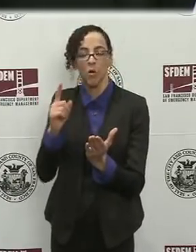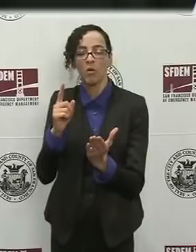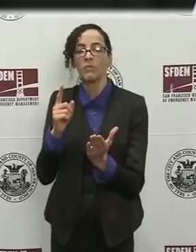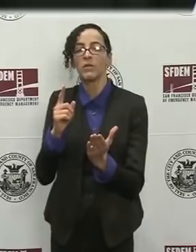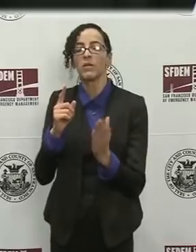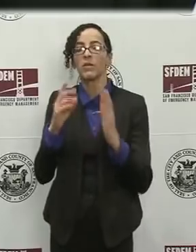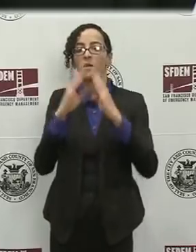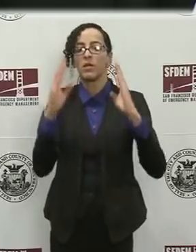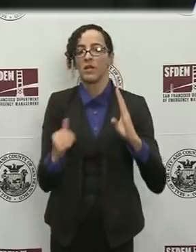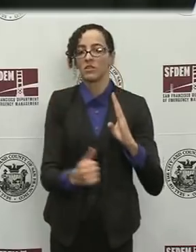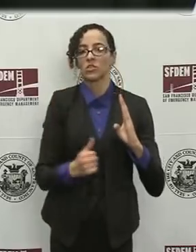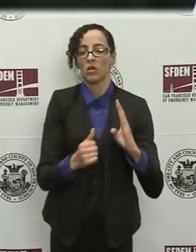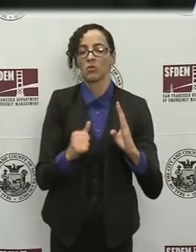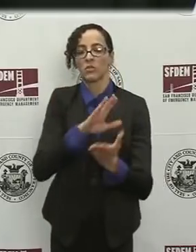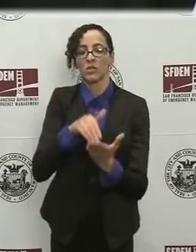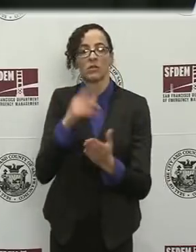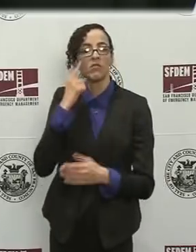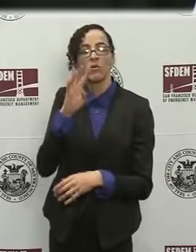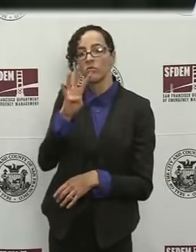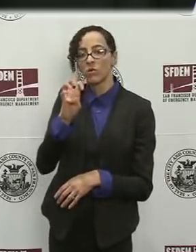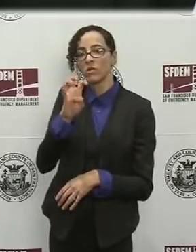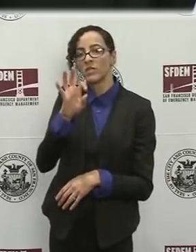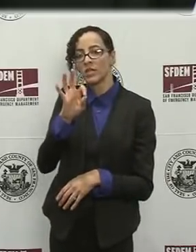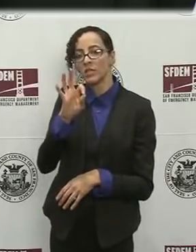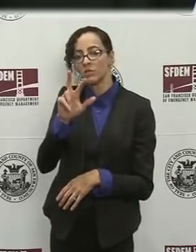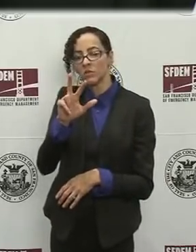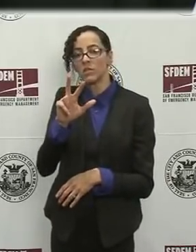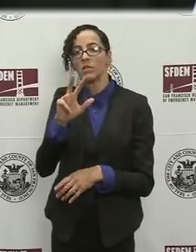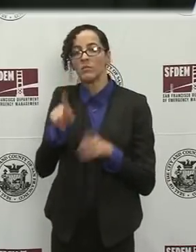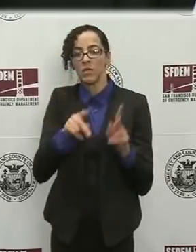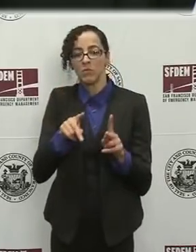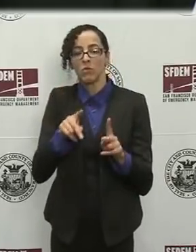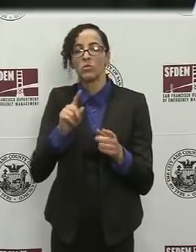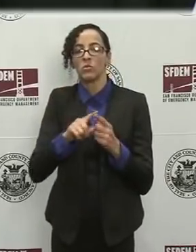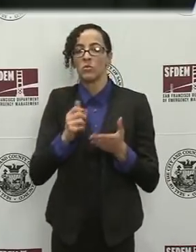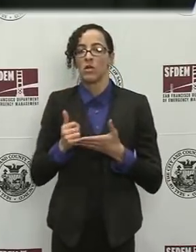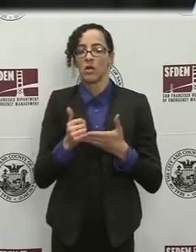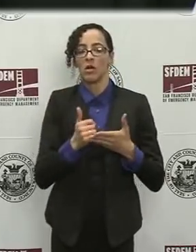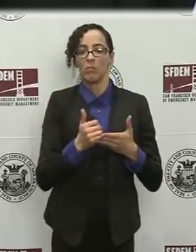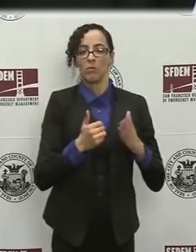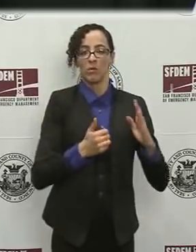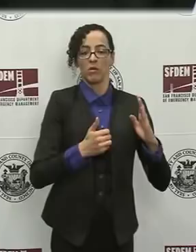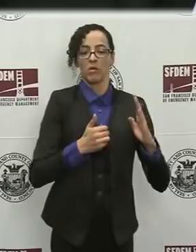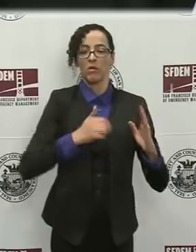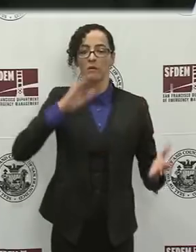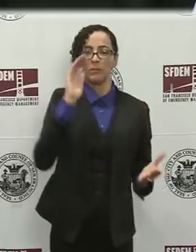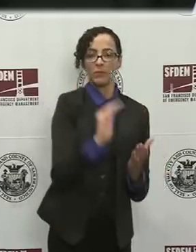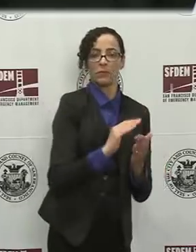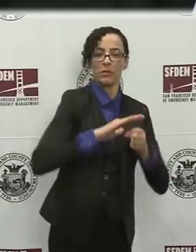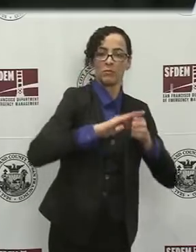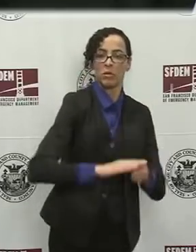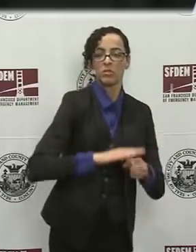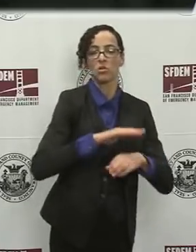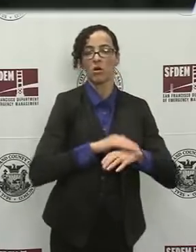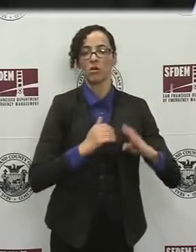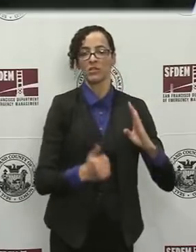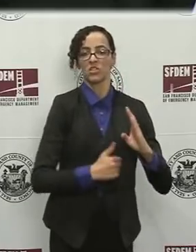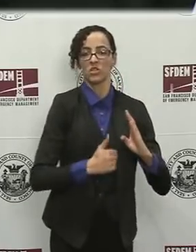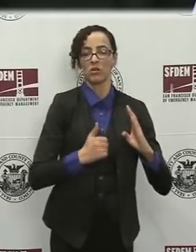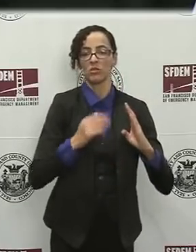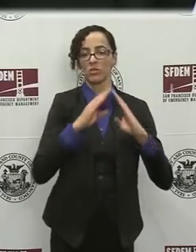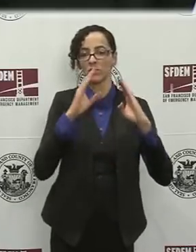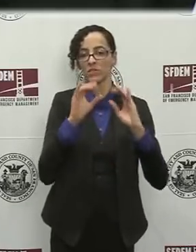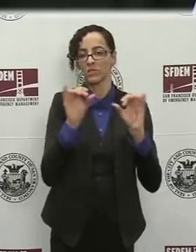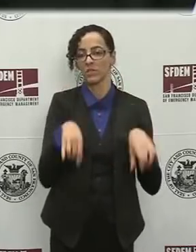be able to thin out our existing shelter system. If you remember 4 weeks ago when we activated our operations